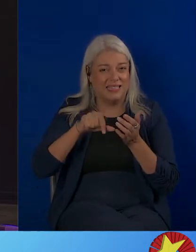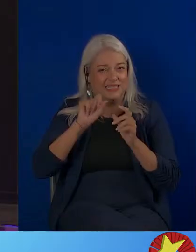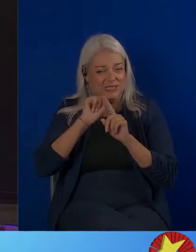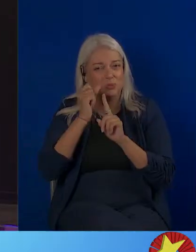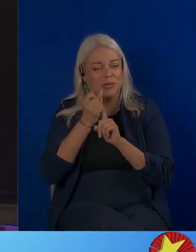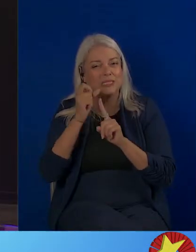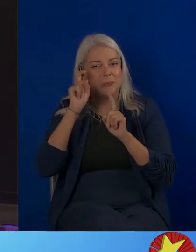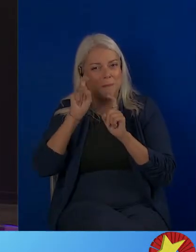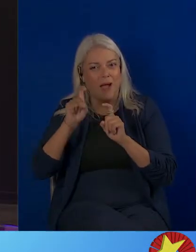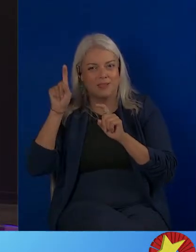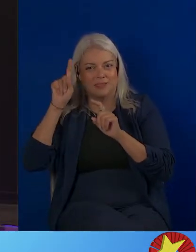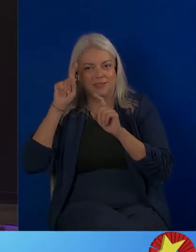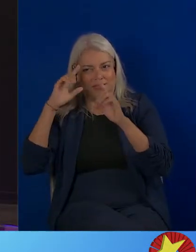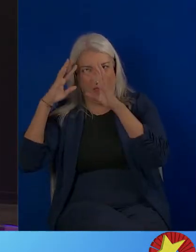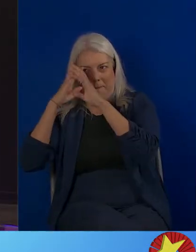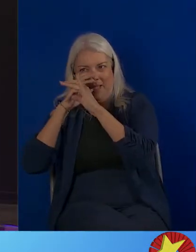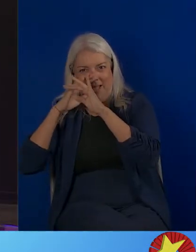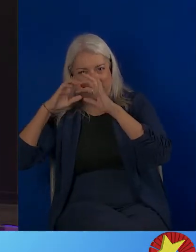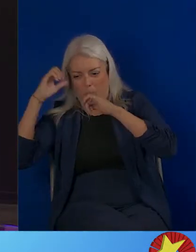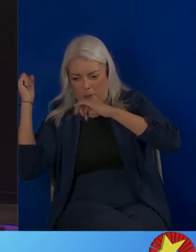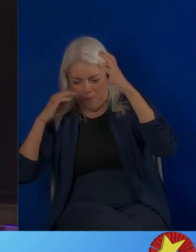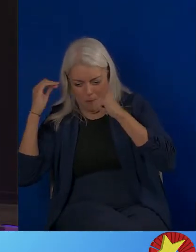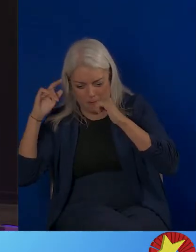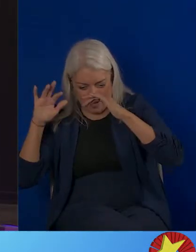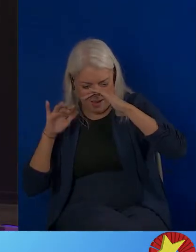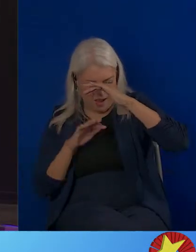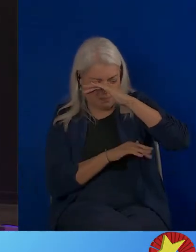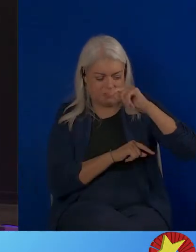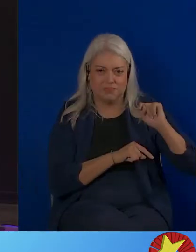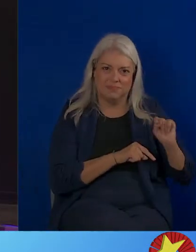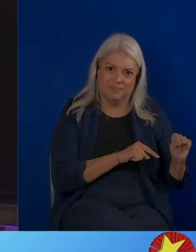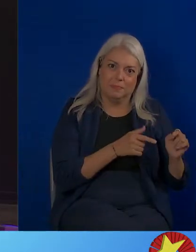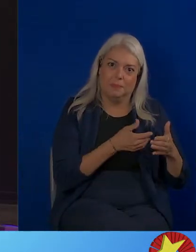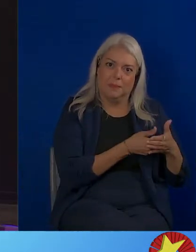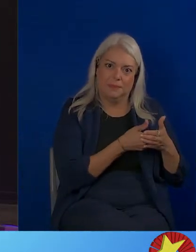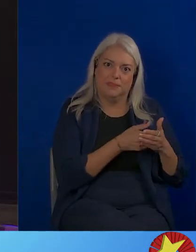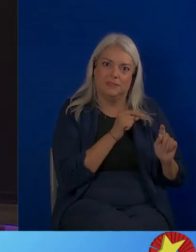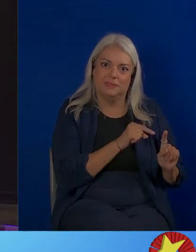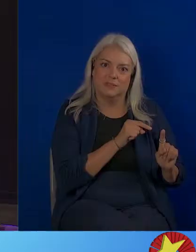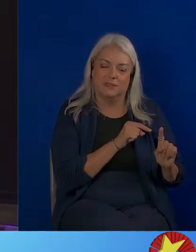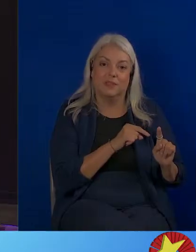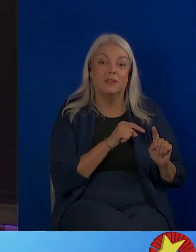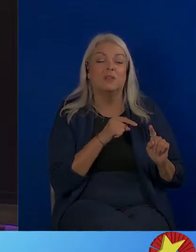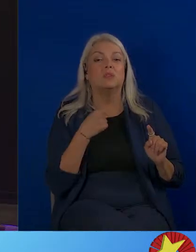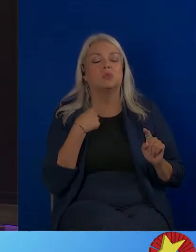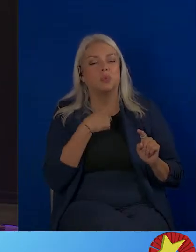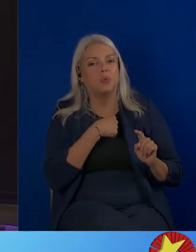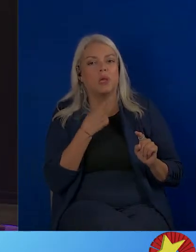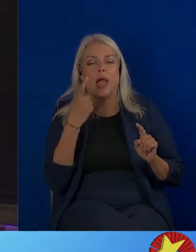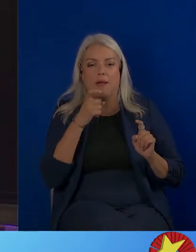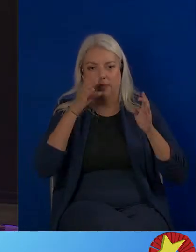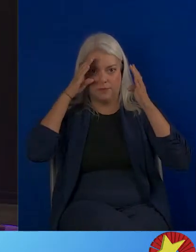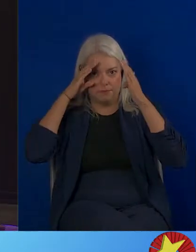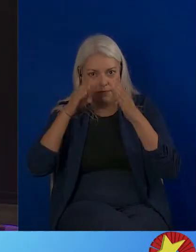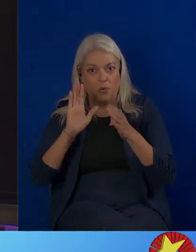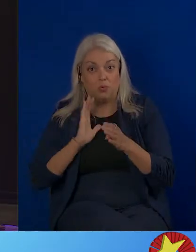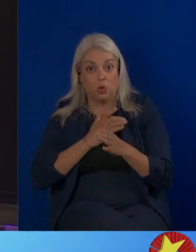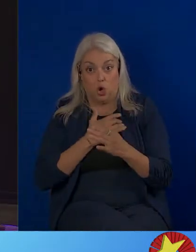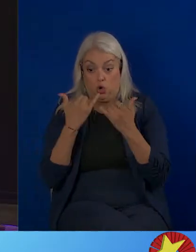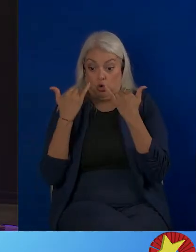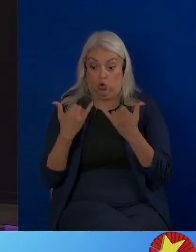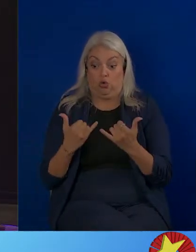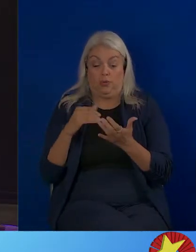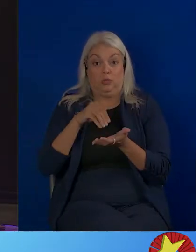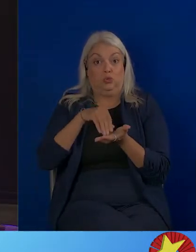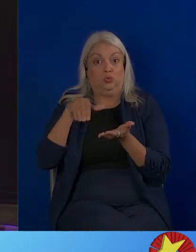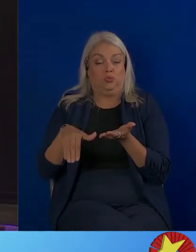we will still be here, but how many students we serve and their needs might have to adapt.